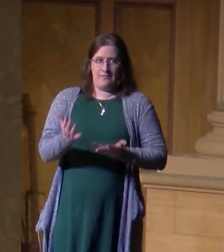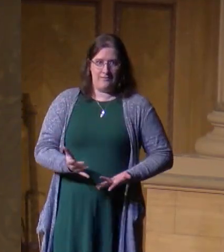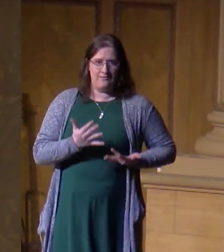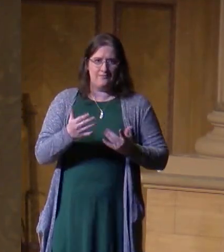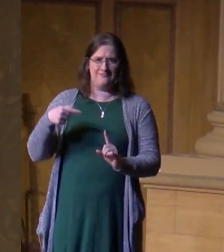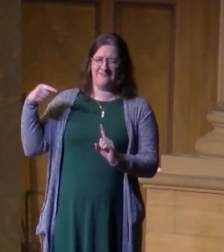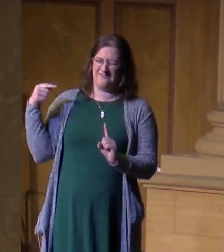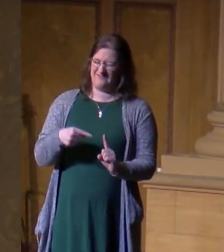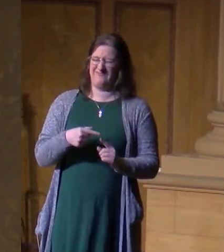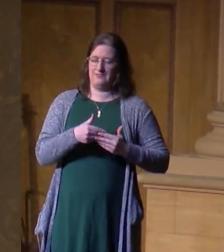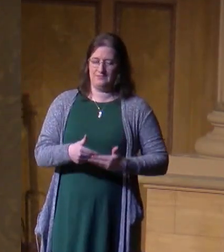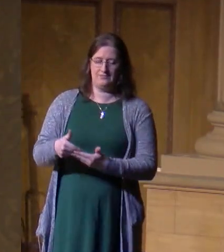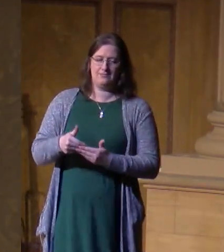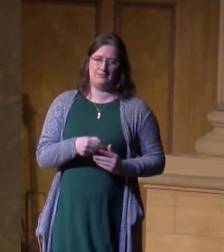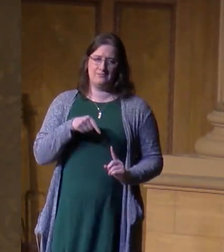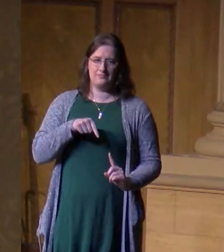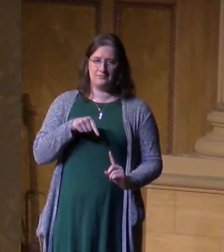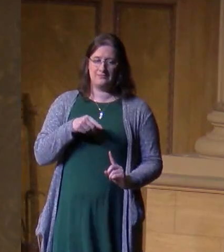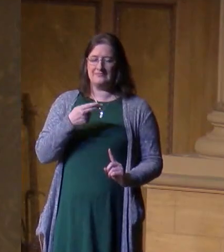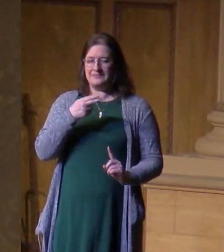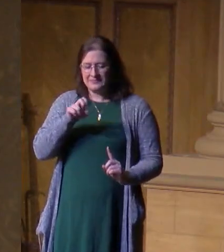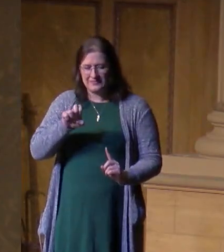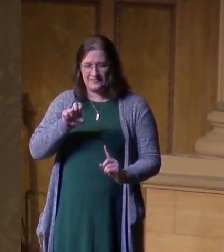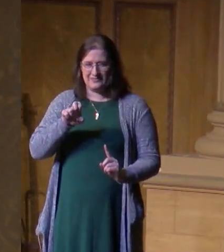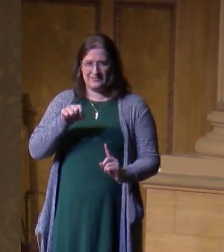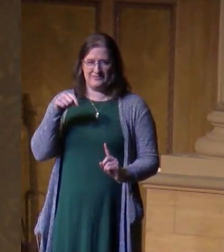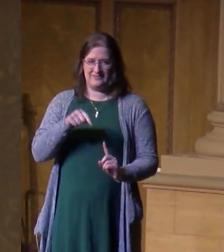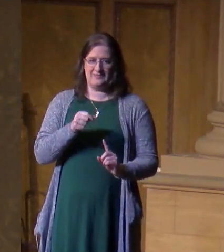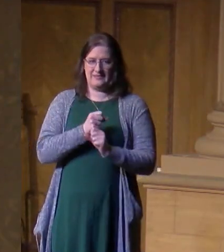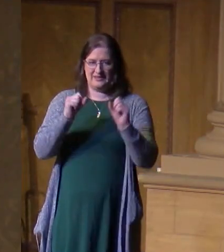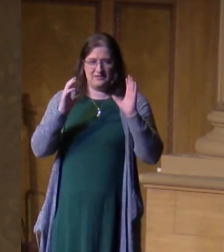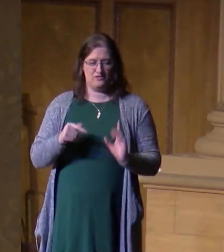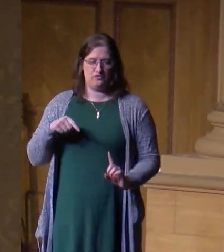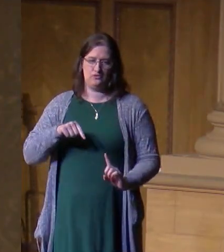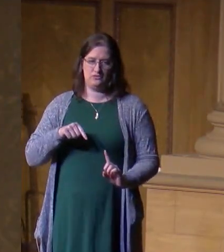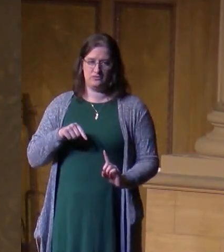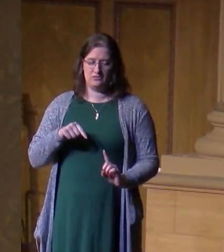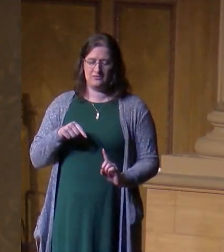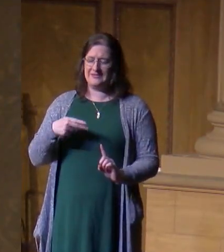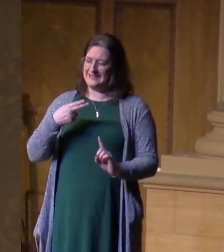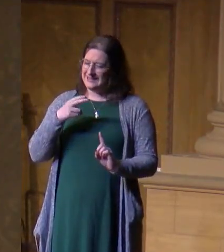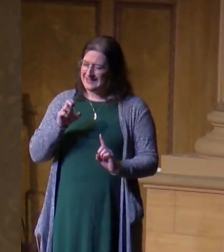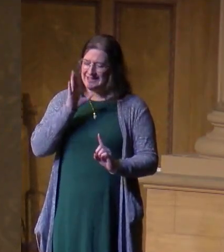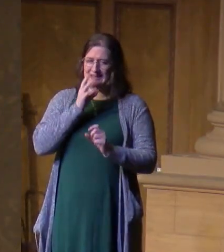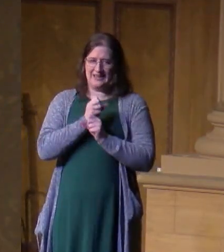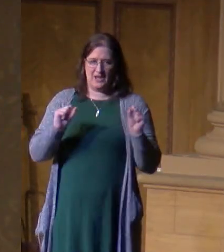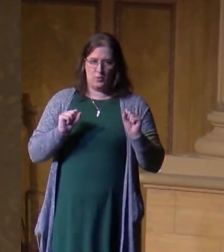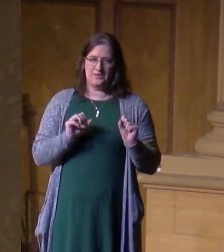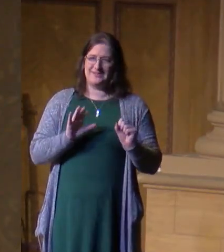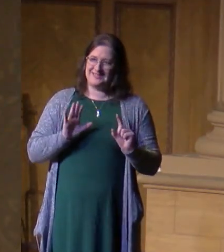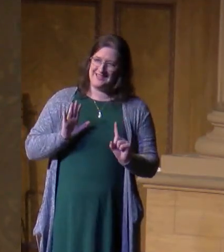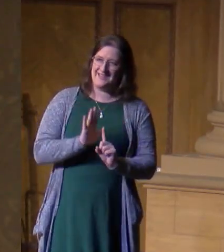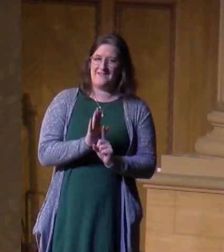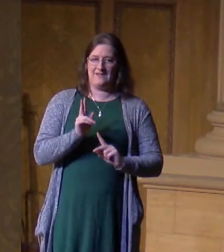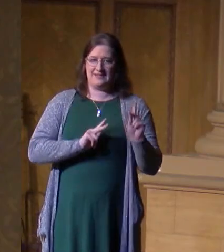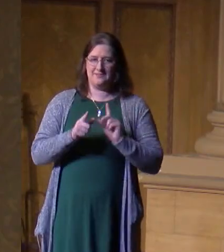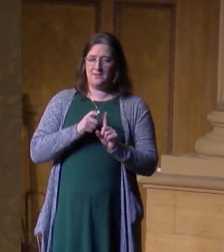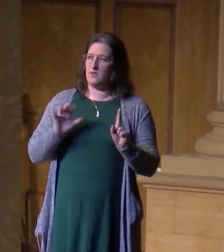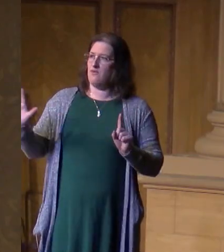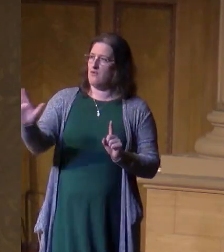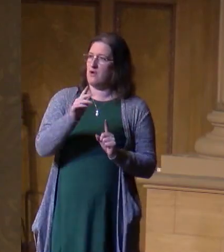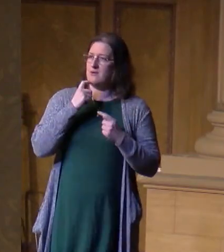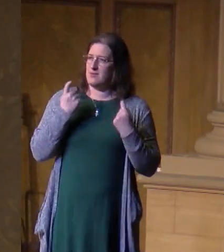for. He is the Savior. He will save their people, his people from their sins.